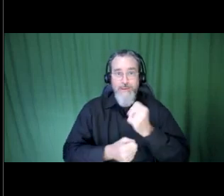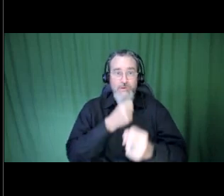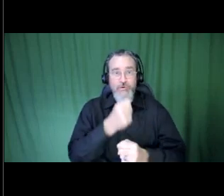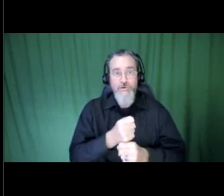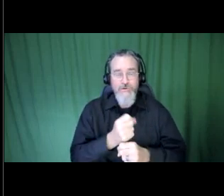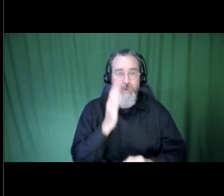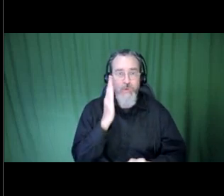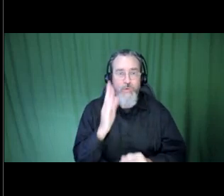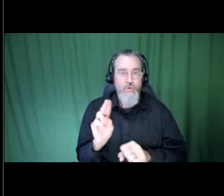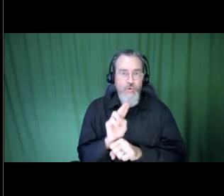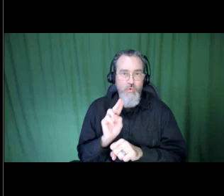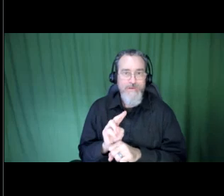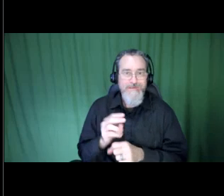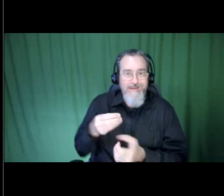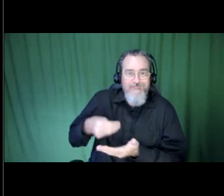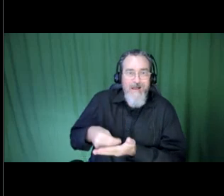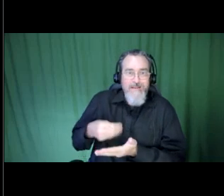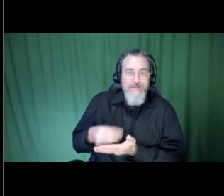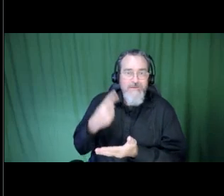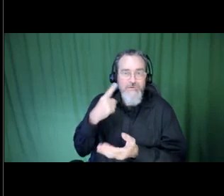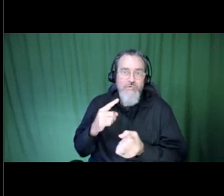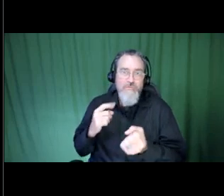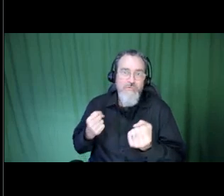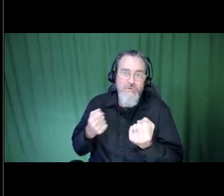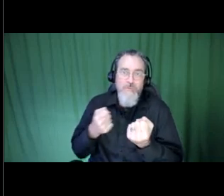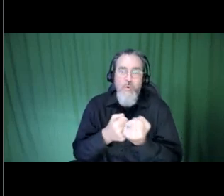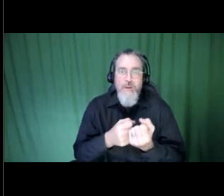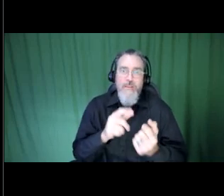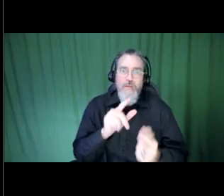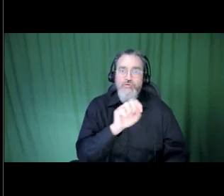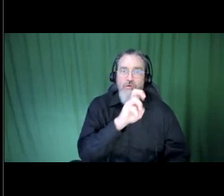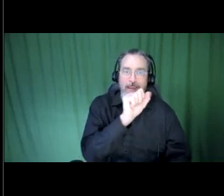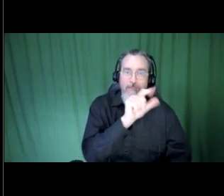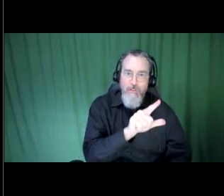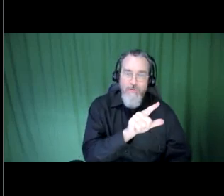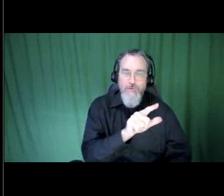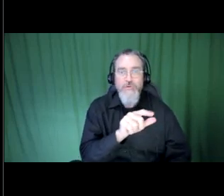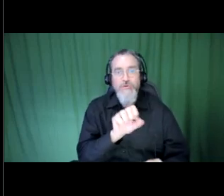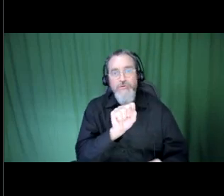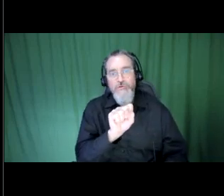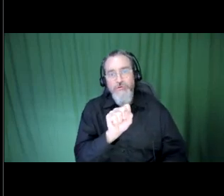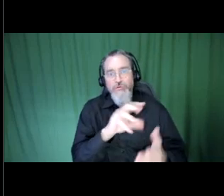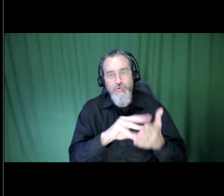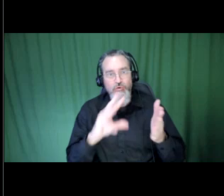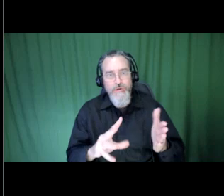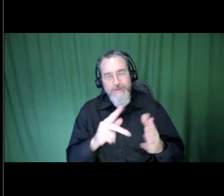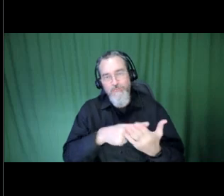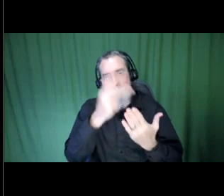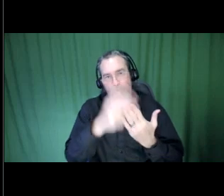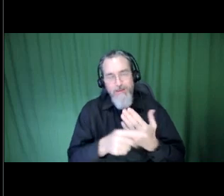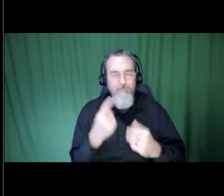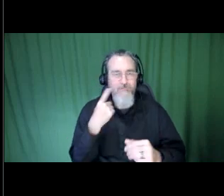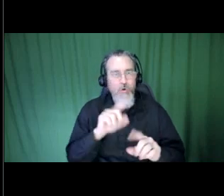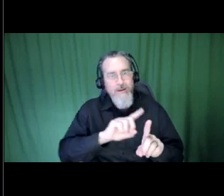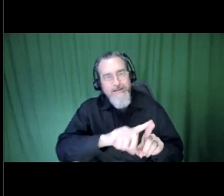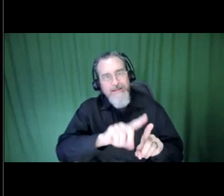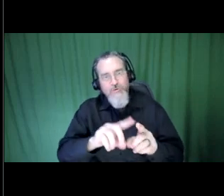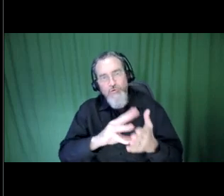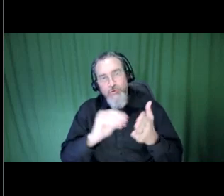funds to support the Tribal Stewards Program, an initiative to, 1, support tribal students at community and technical colleges,